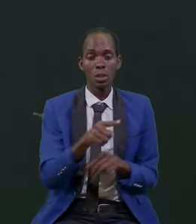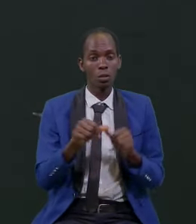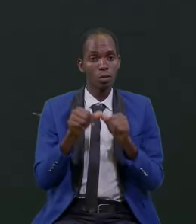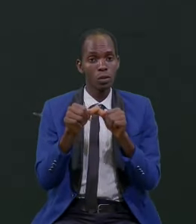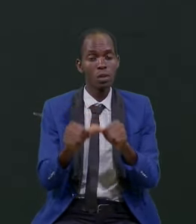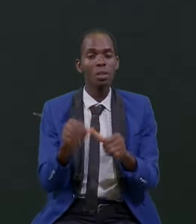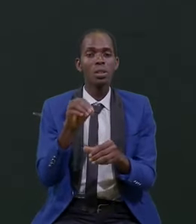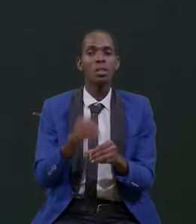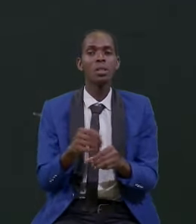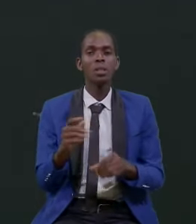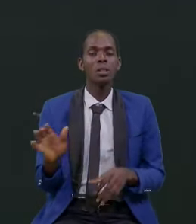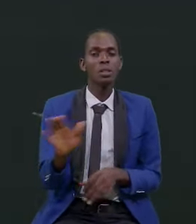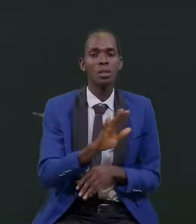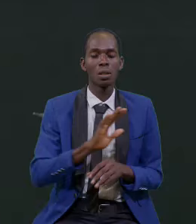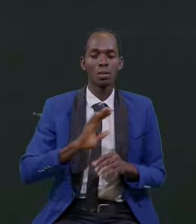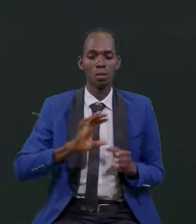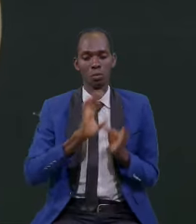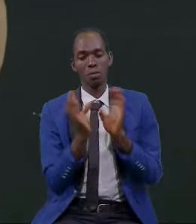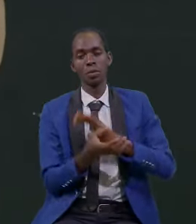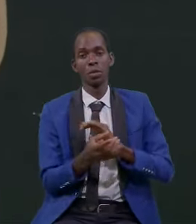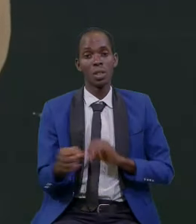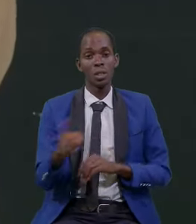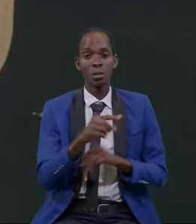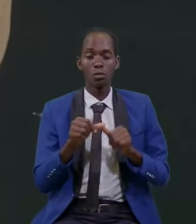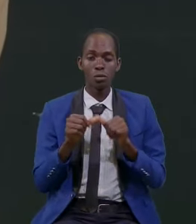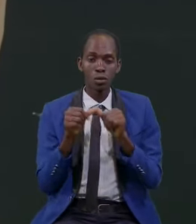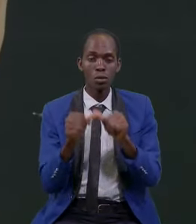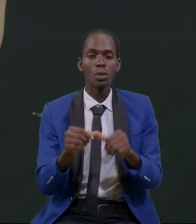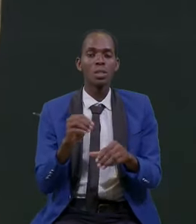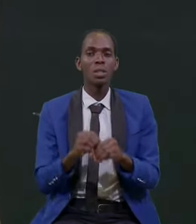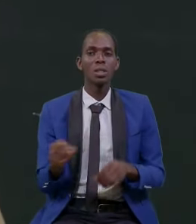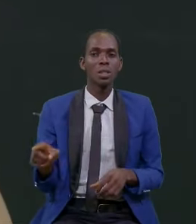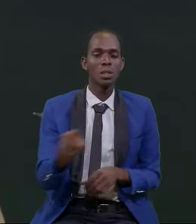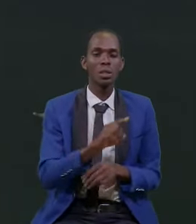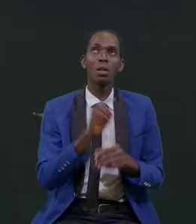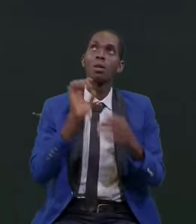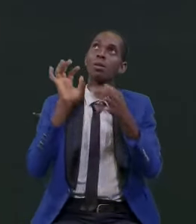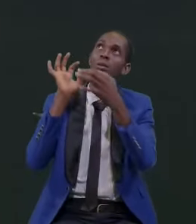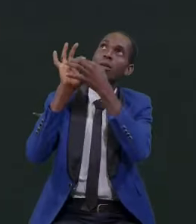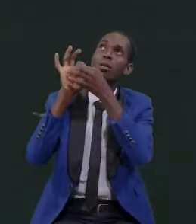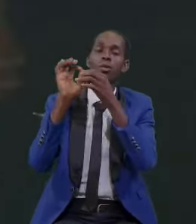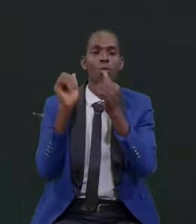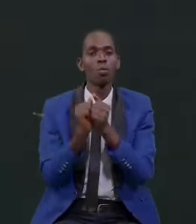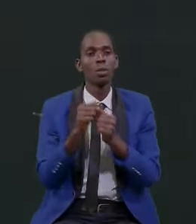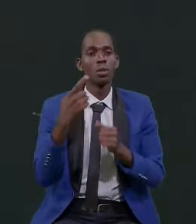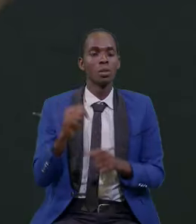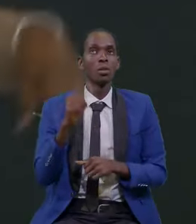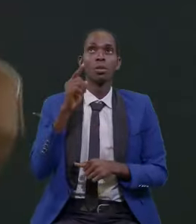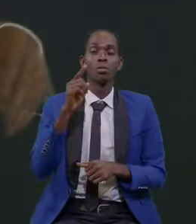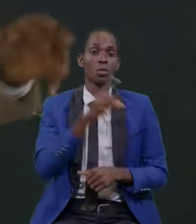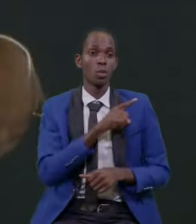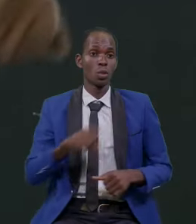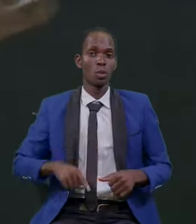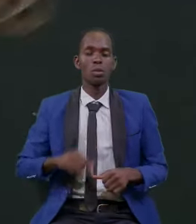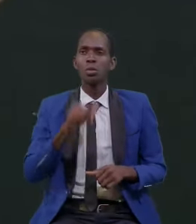their conversion. They continued in their connection with the Lord. They didn't say, I just raised up my